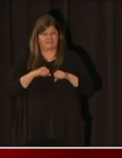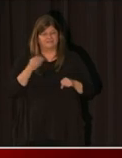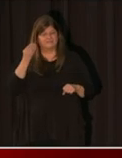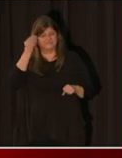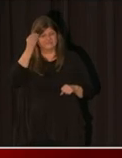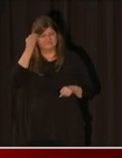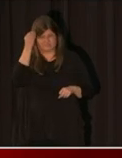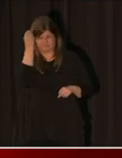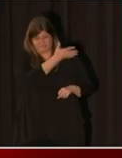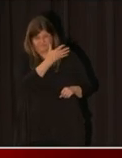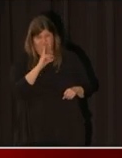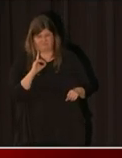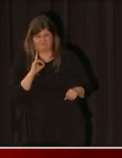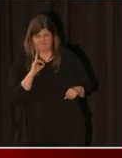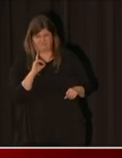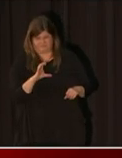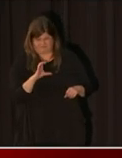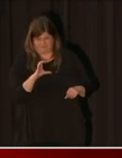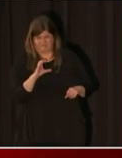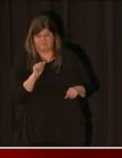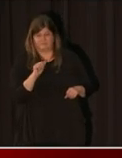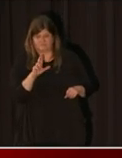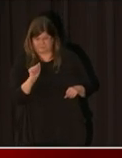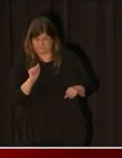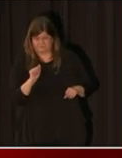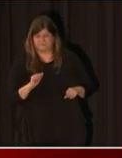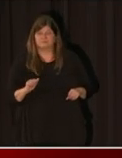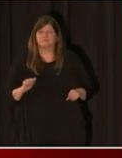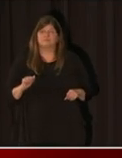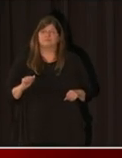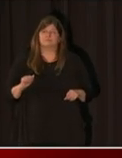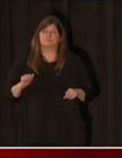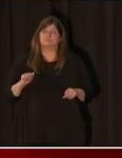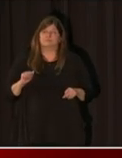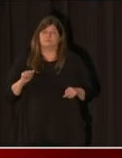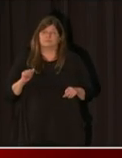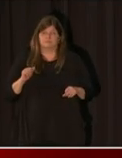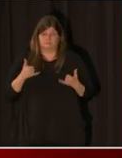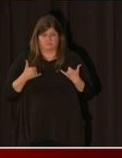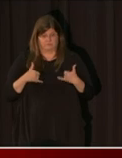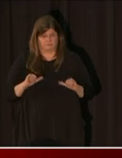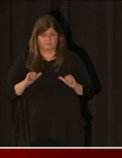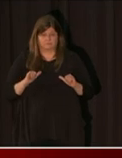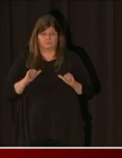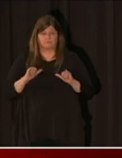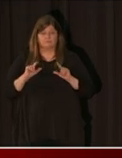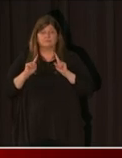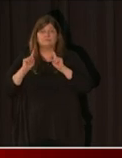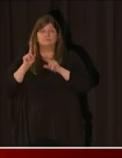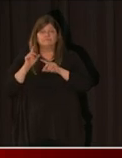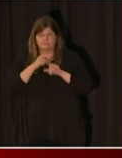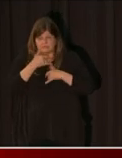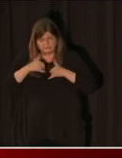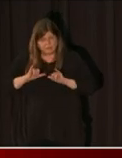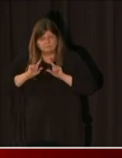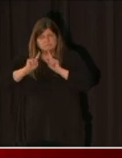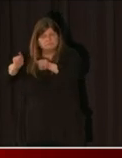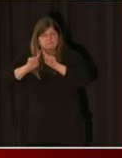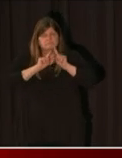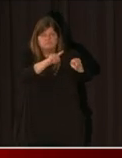to normal calls for service. And while we haven't seen any spike in hate crimes related